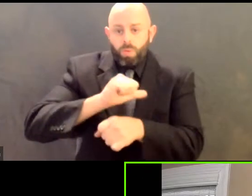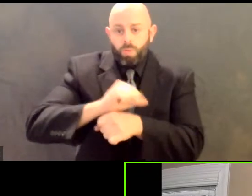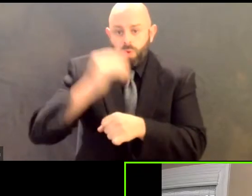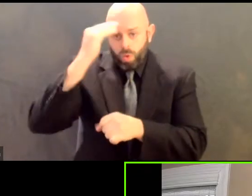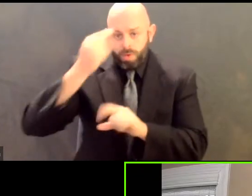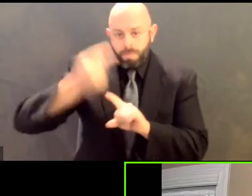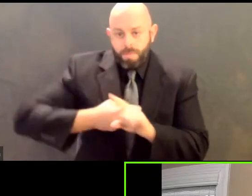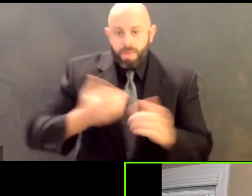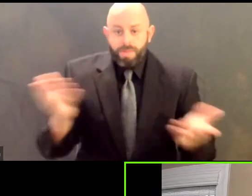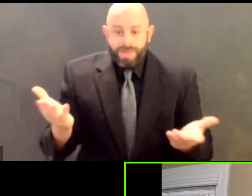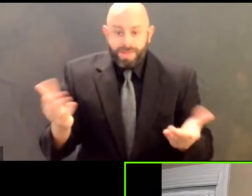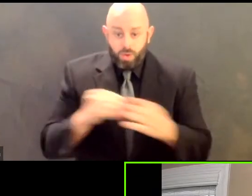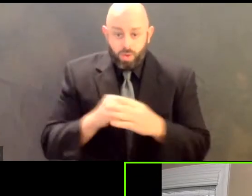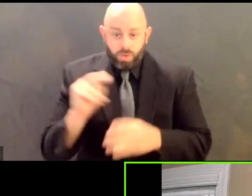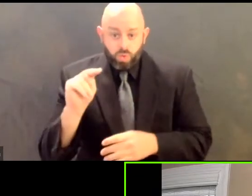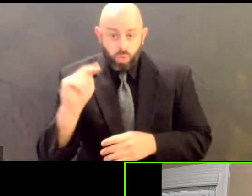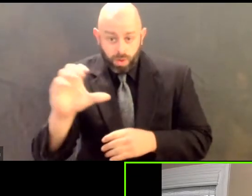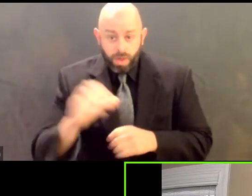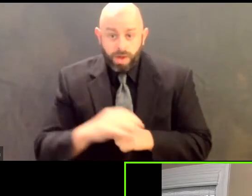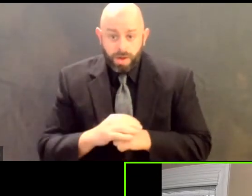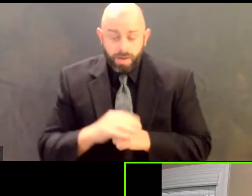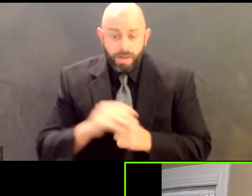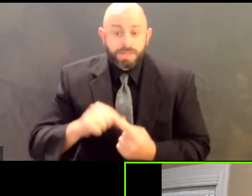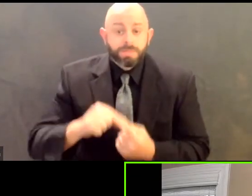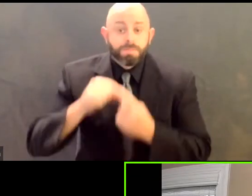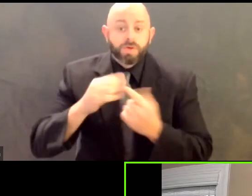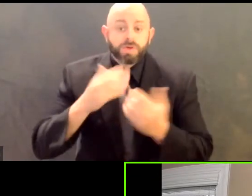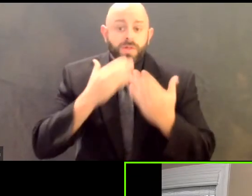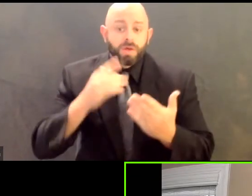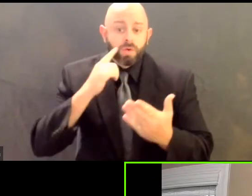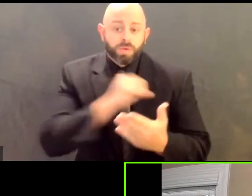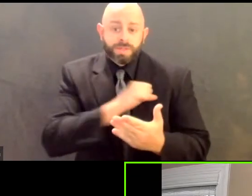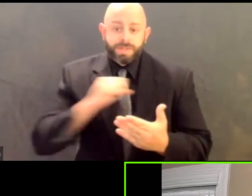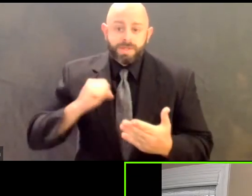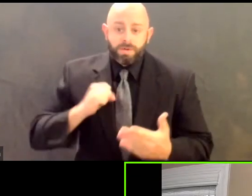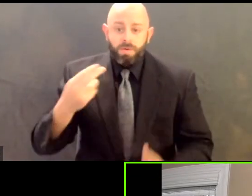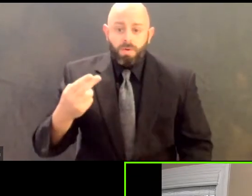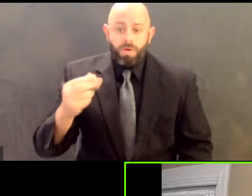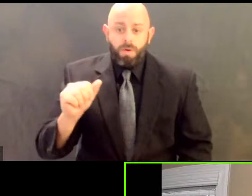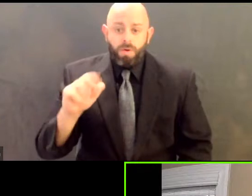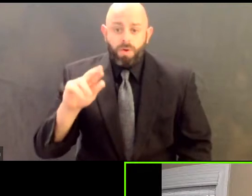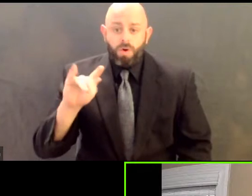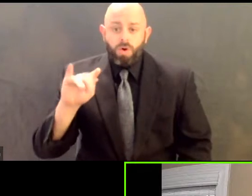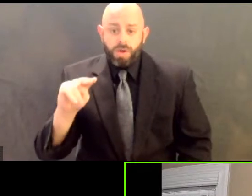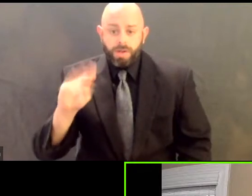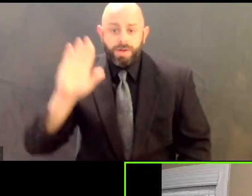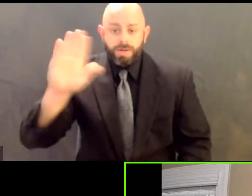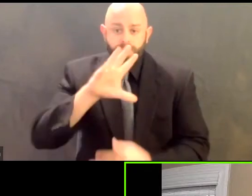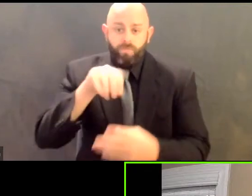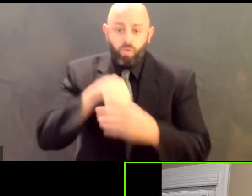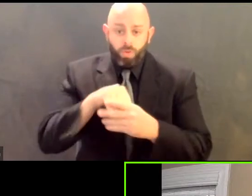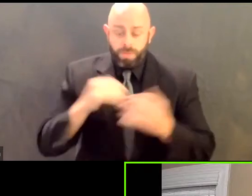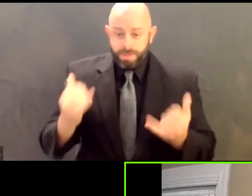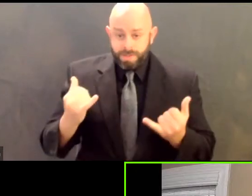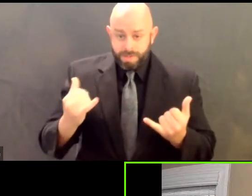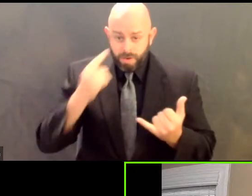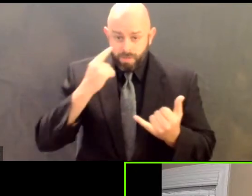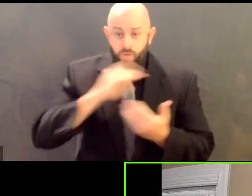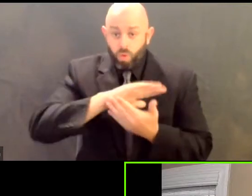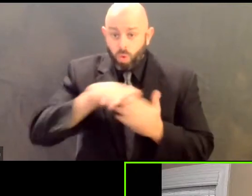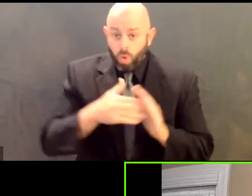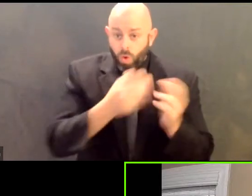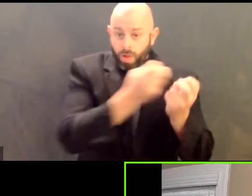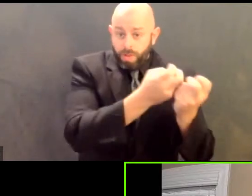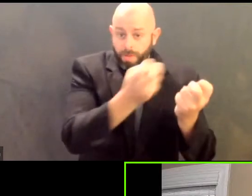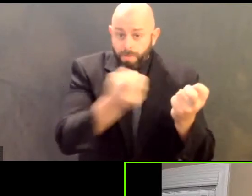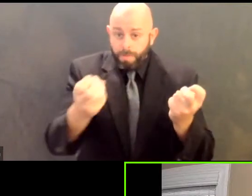North Carolina. A special thank you to Senator Harkin for his participation today, for all of our panelists,